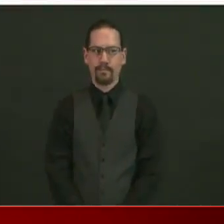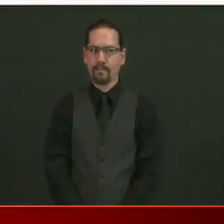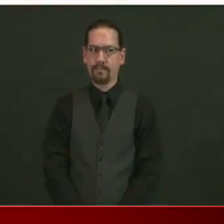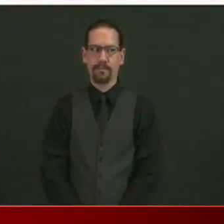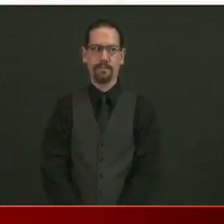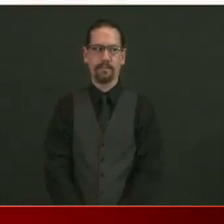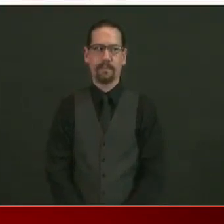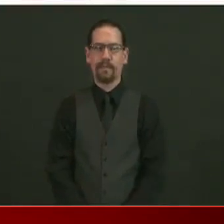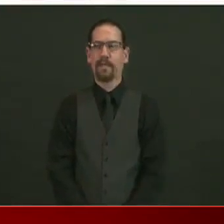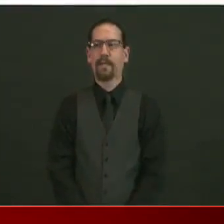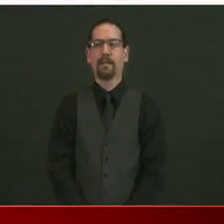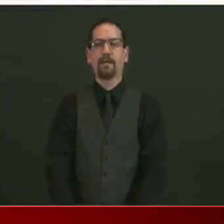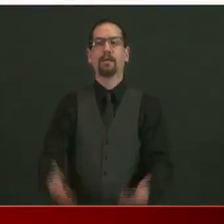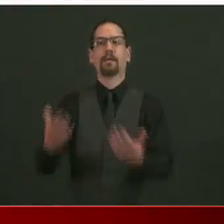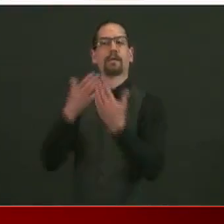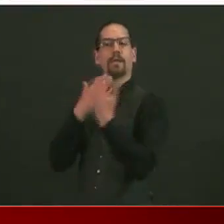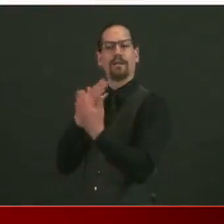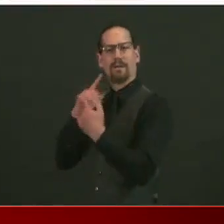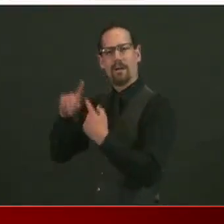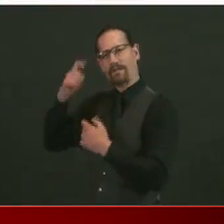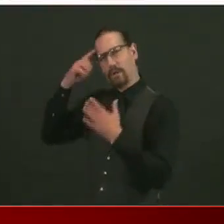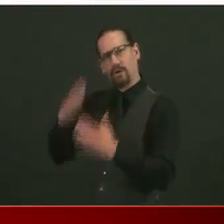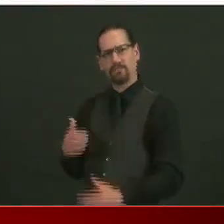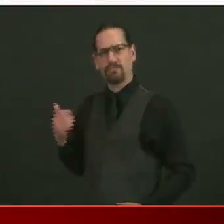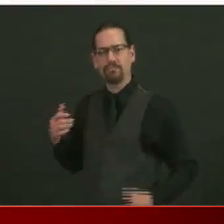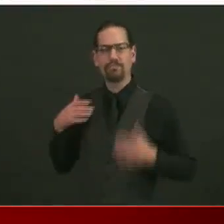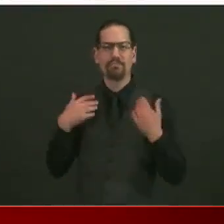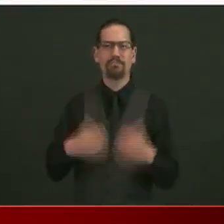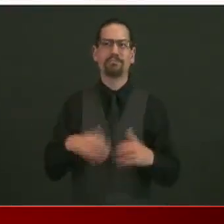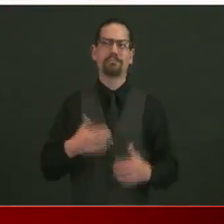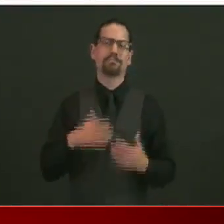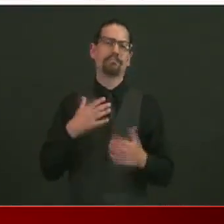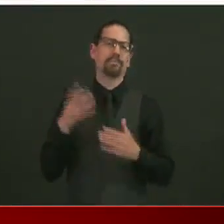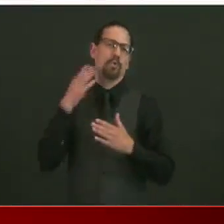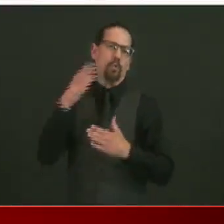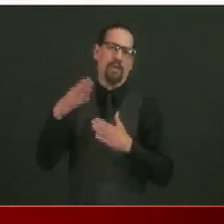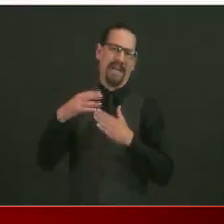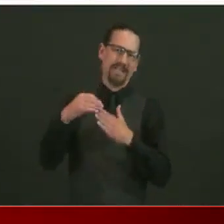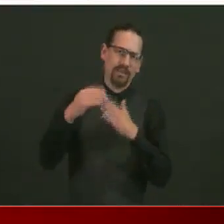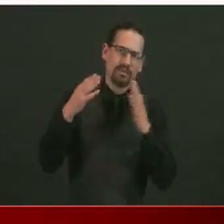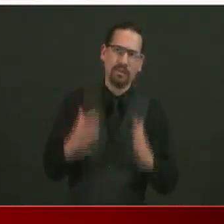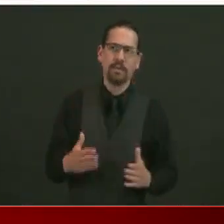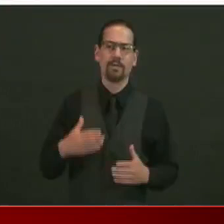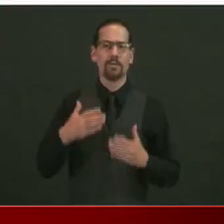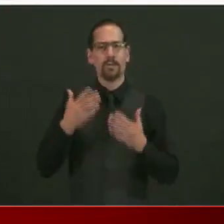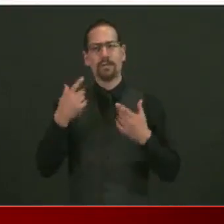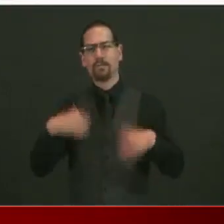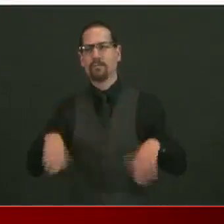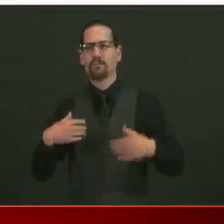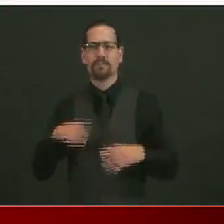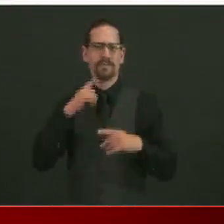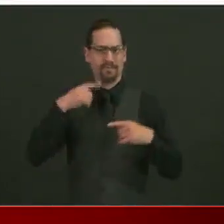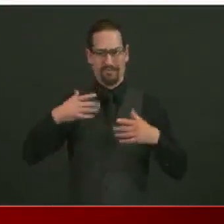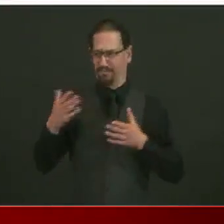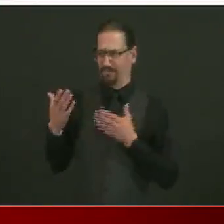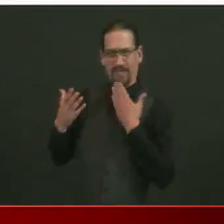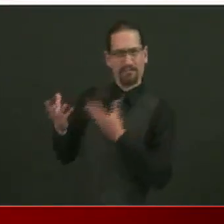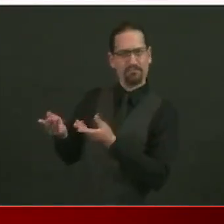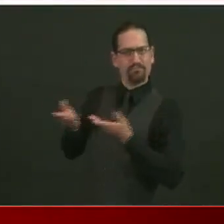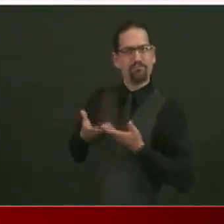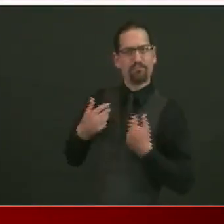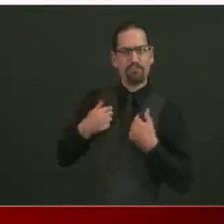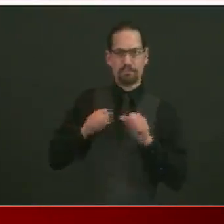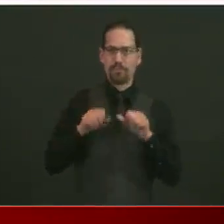So thank you, Governor, for your leadership. You have really allowed us to be the leaders in distance learning. And I can't say it